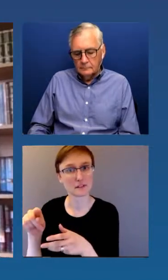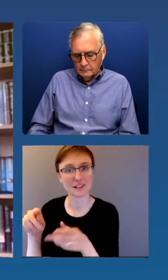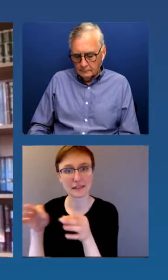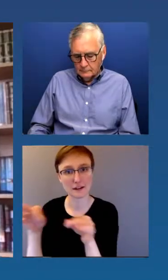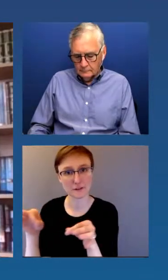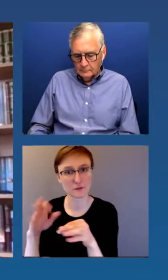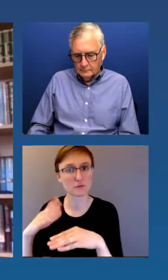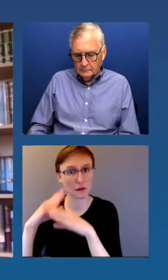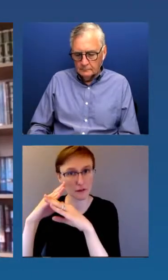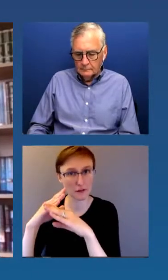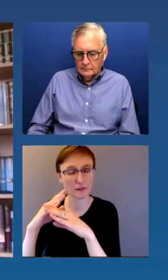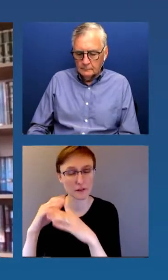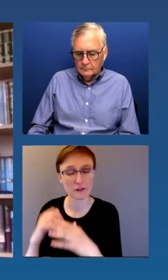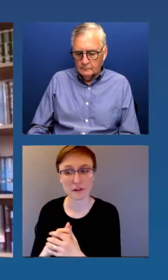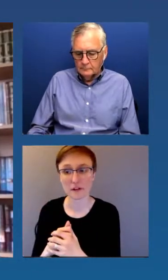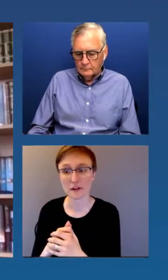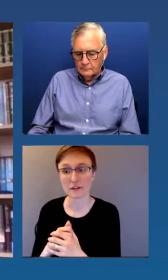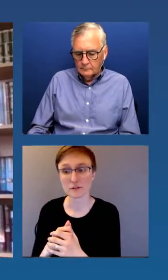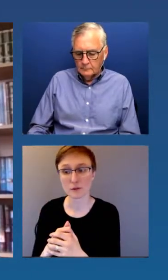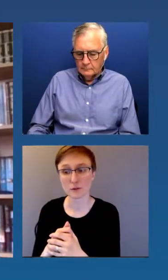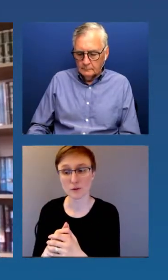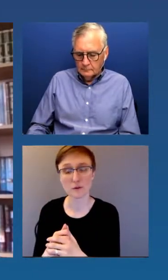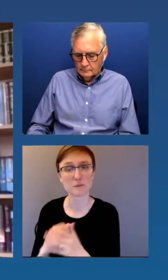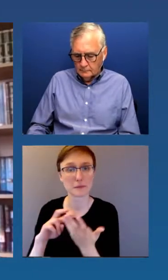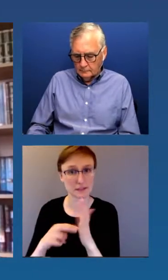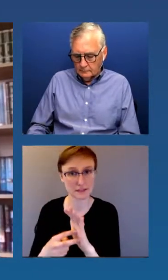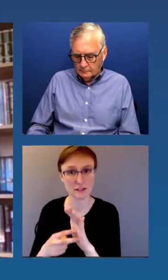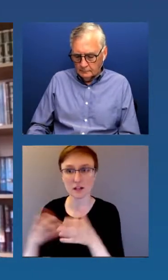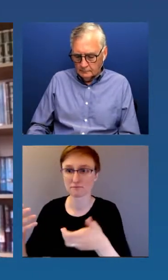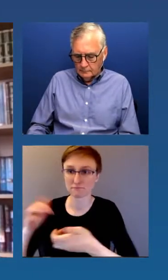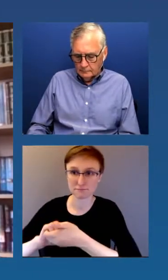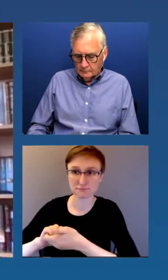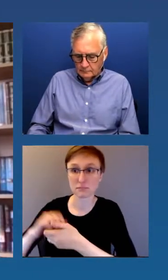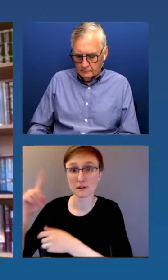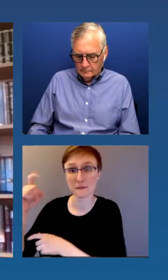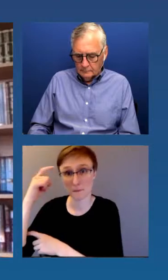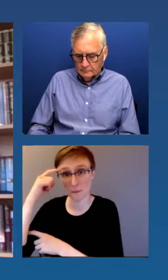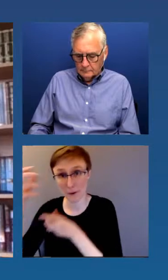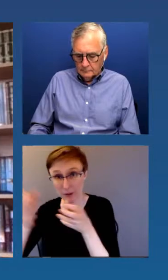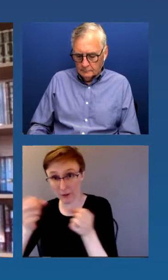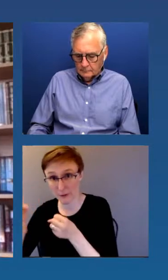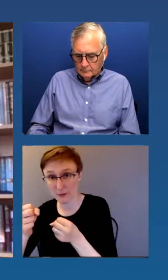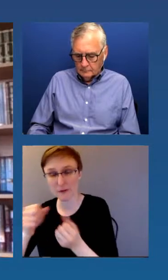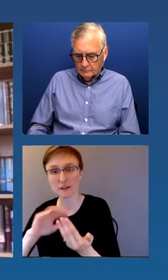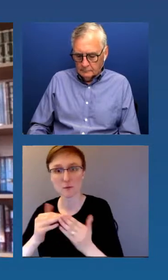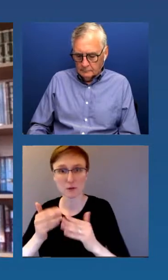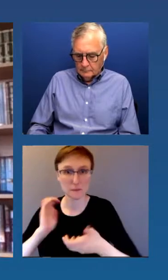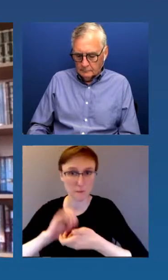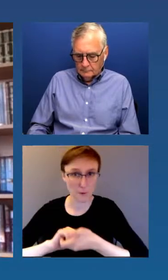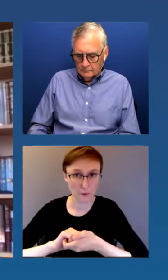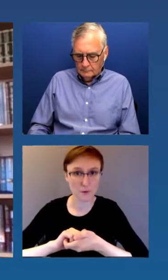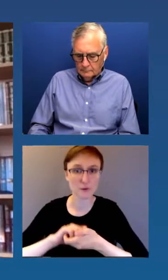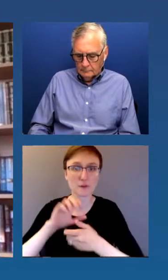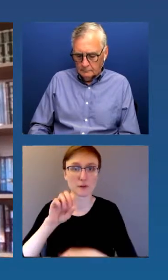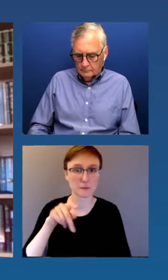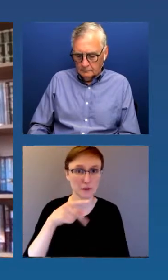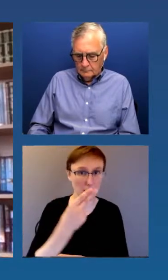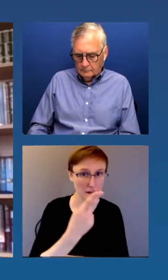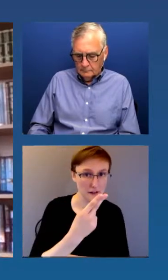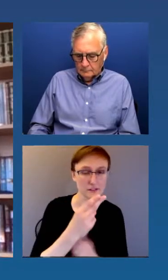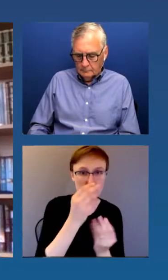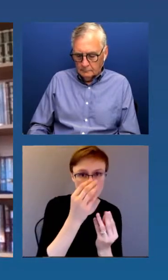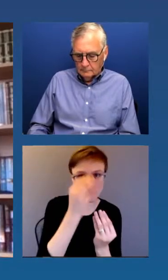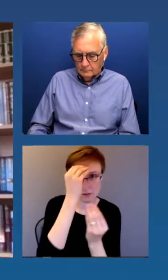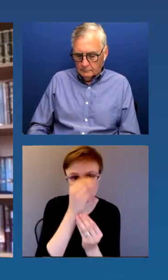a collaboration between the employer, community partners, and our public health to kind of facilitate the information, the